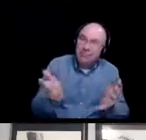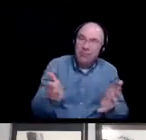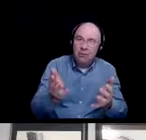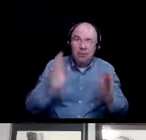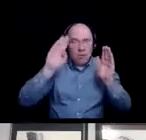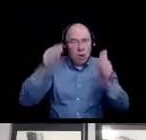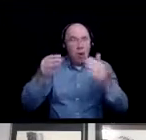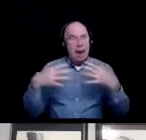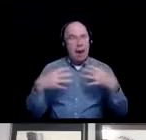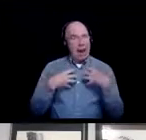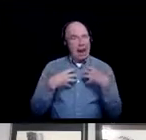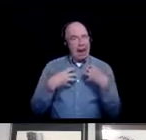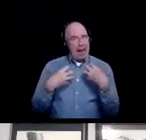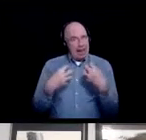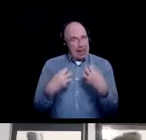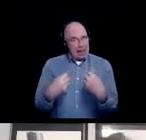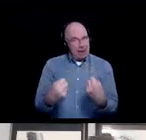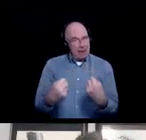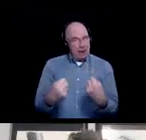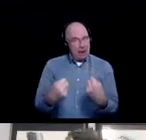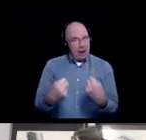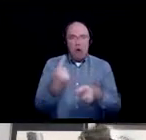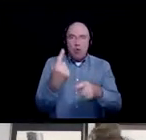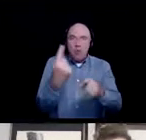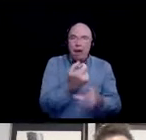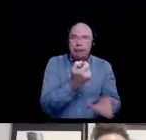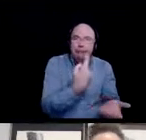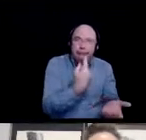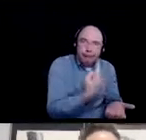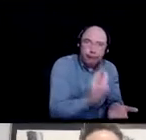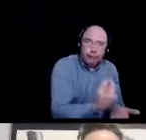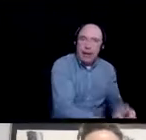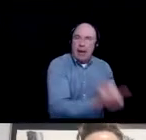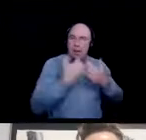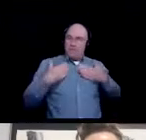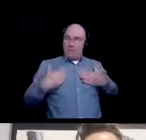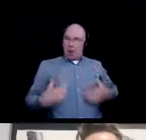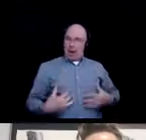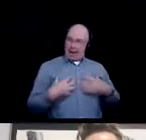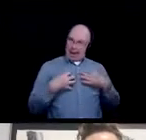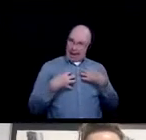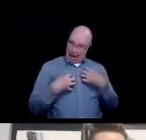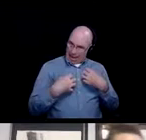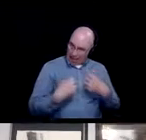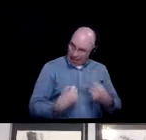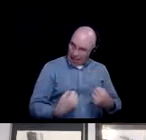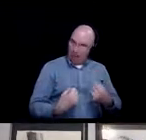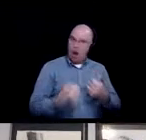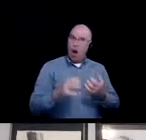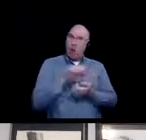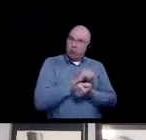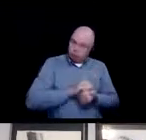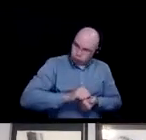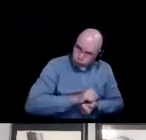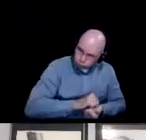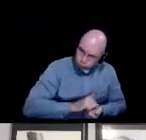on healing and focus on having the right supplements that help your body to heal, to digest, to break down,